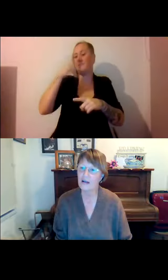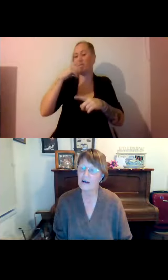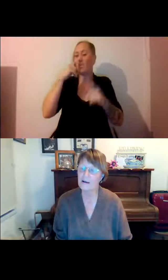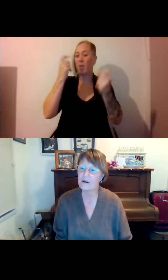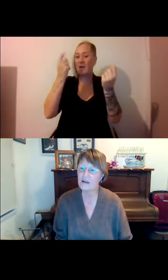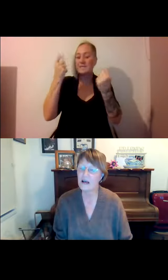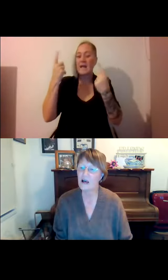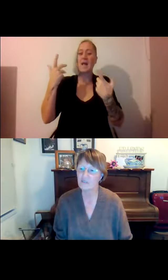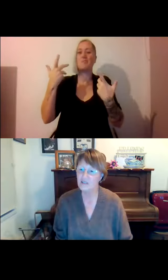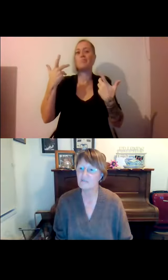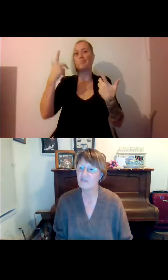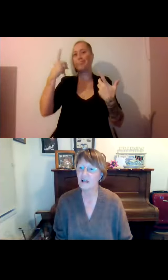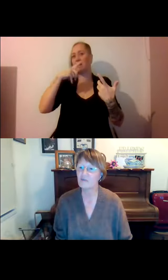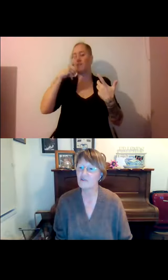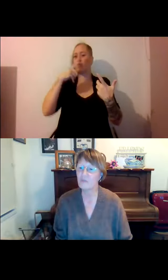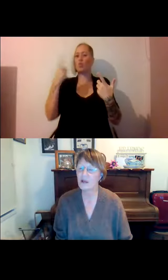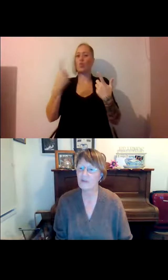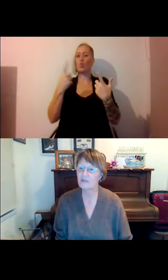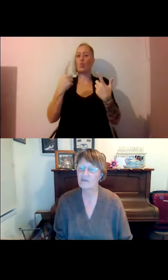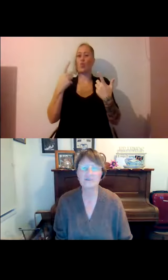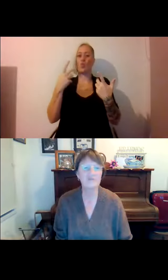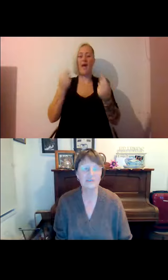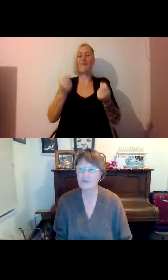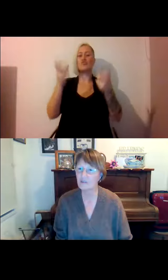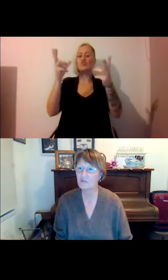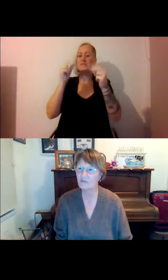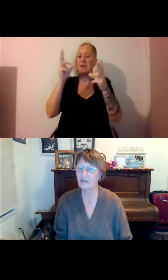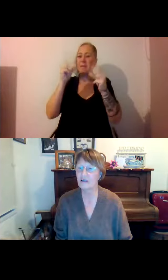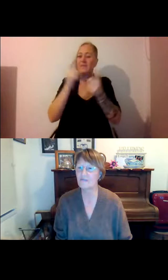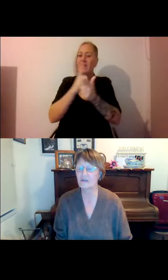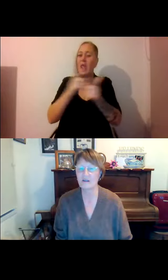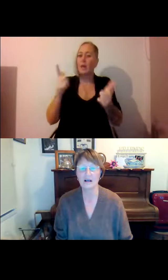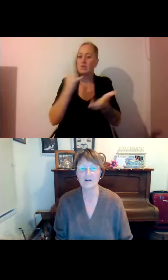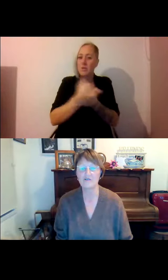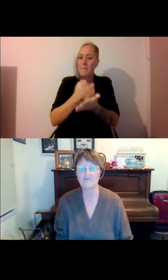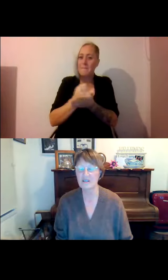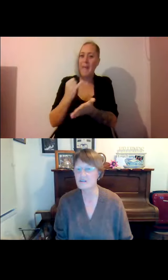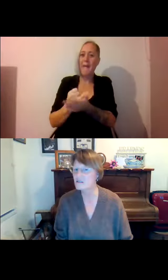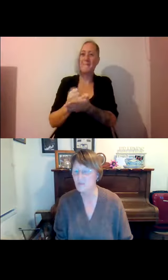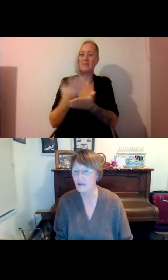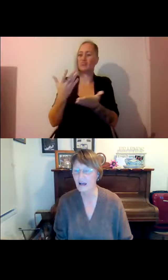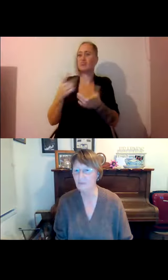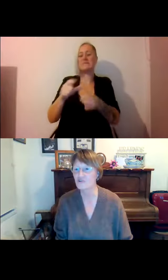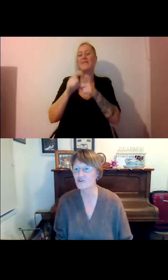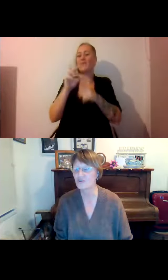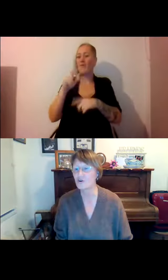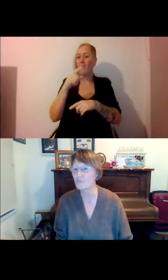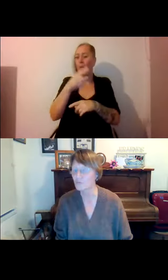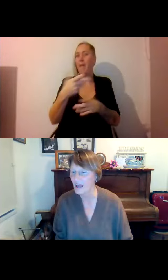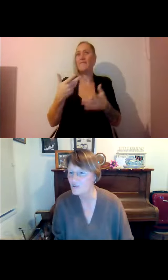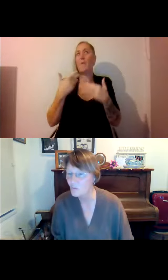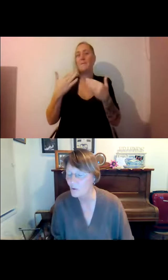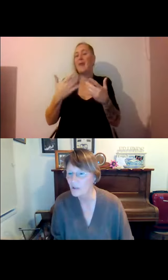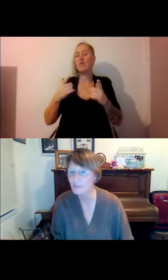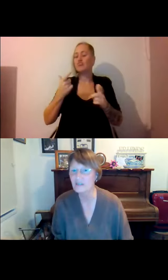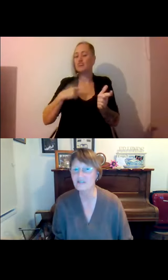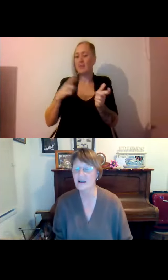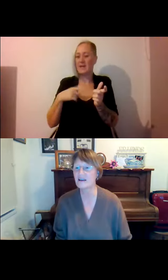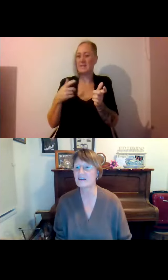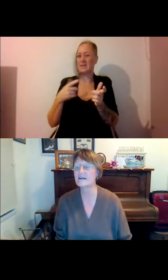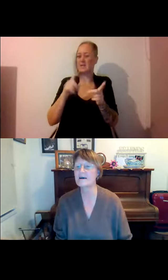got a receptive language impairment, so it's very difficult for them for lots of reasons to be able to comprehend what